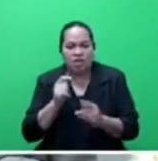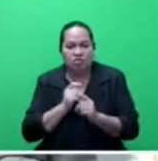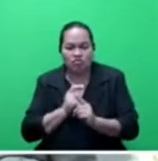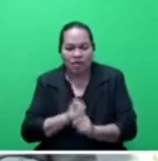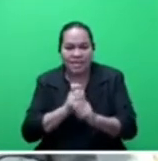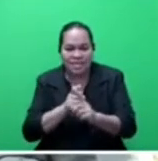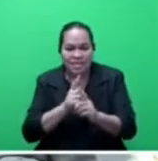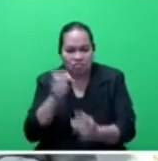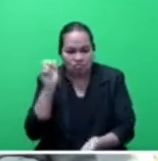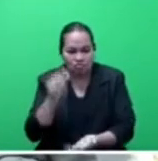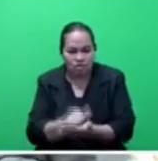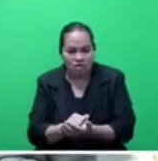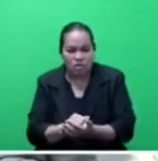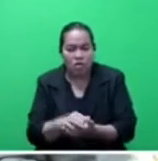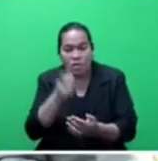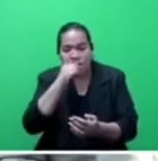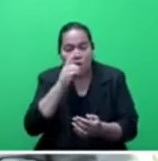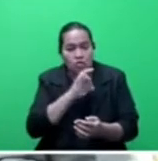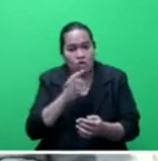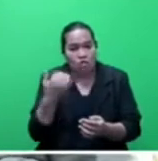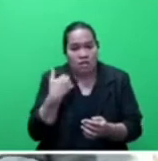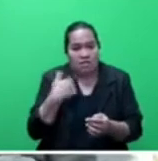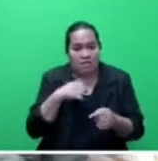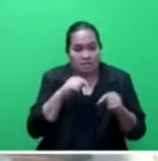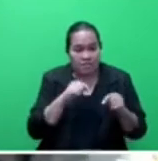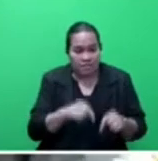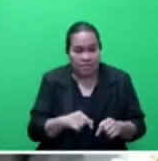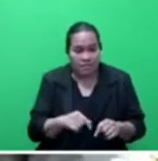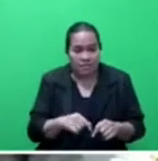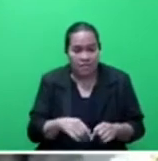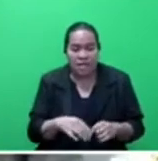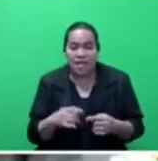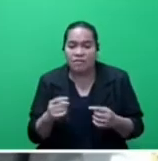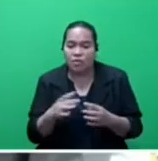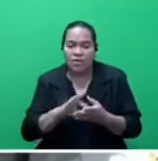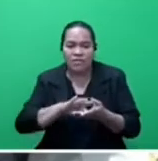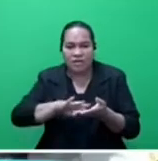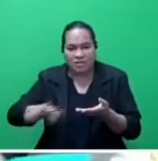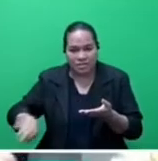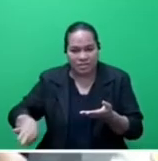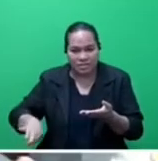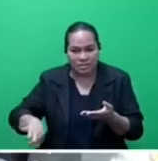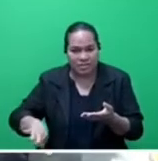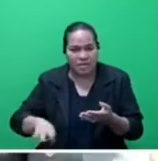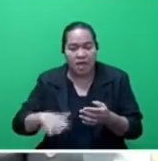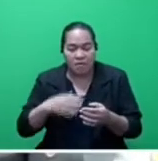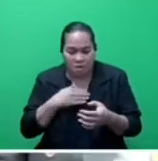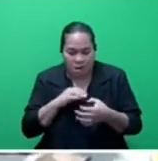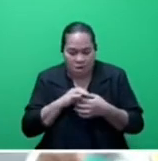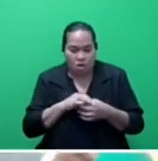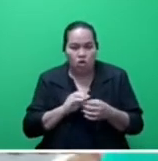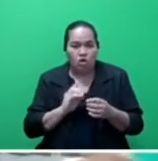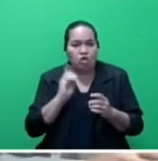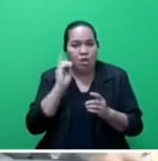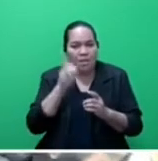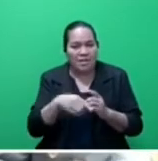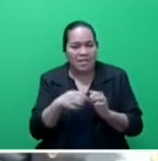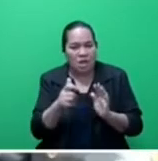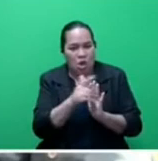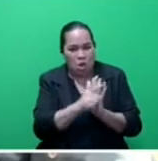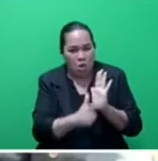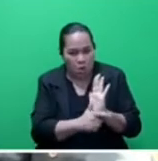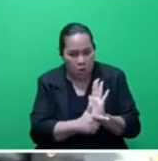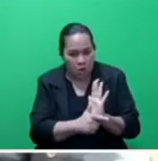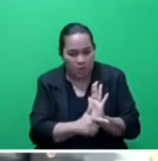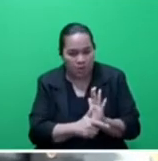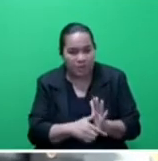to non-resident shareholders, even though we have excluded the taxing right of dividend from our domestic law. Honorable Speaker,